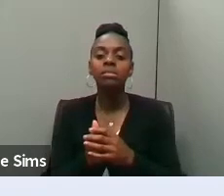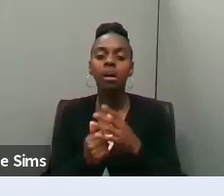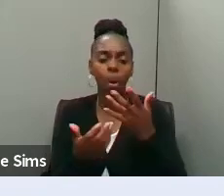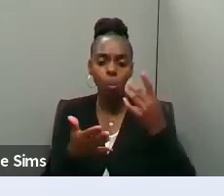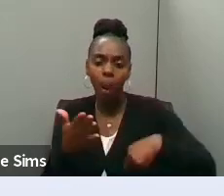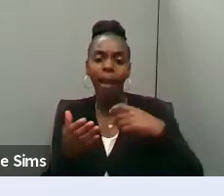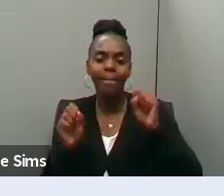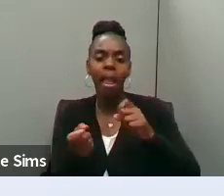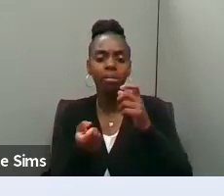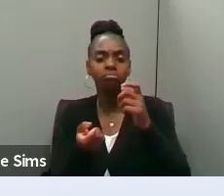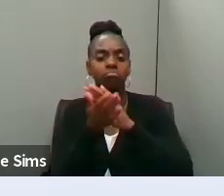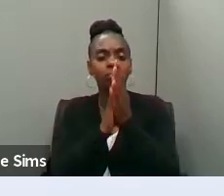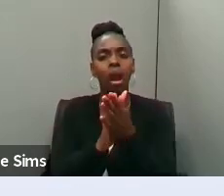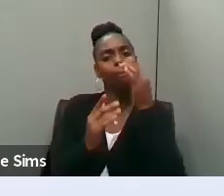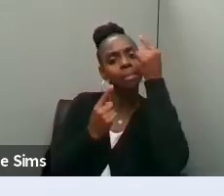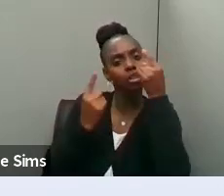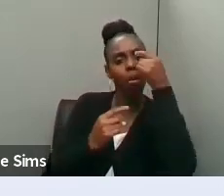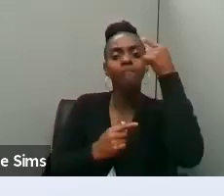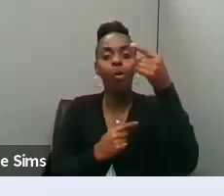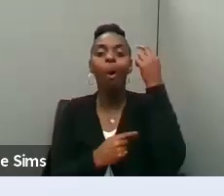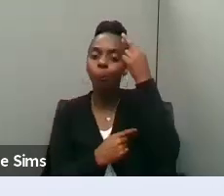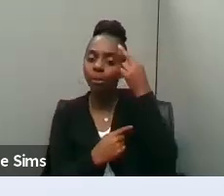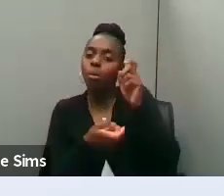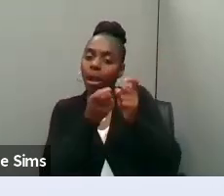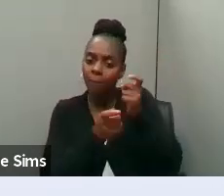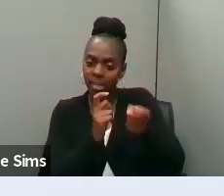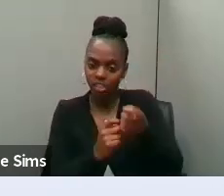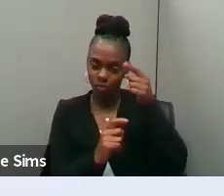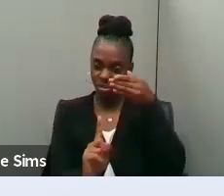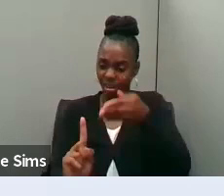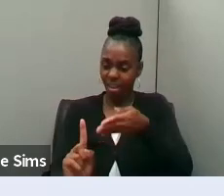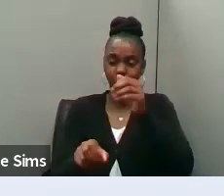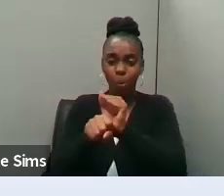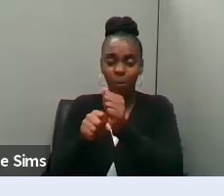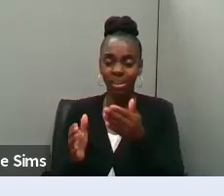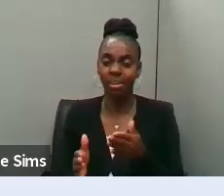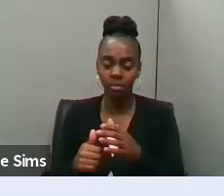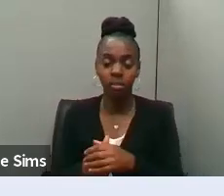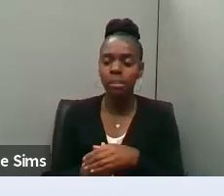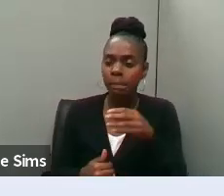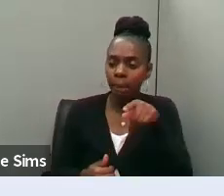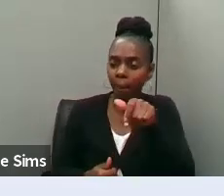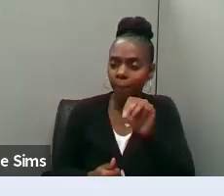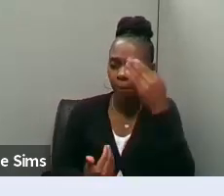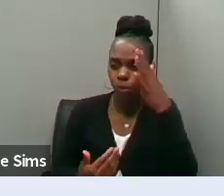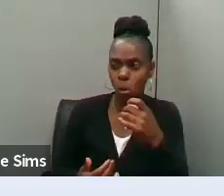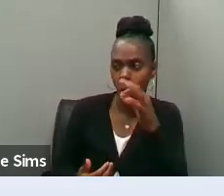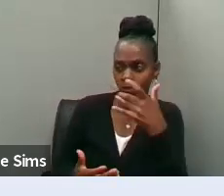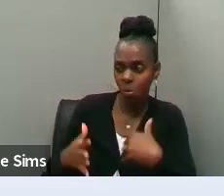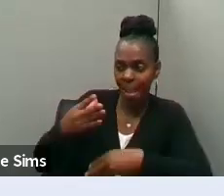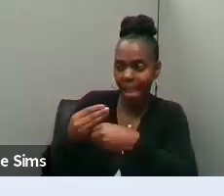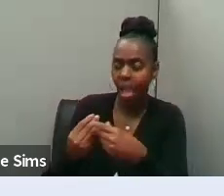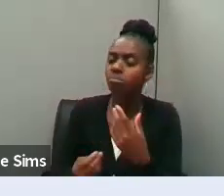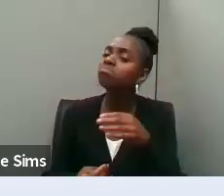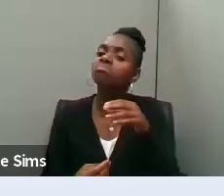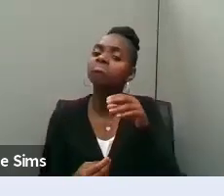be an accommodation that's appropriate for this employee. Pam, I don't know if you have anything to add, or Stephen. Yeah, I agree with all that.